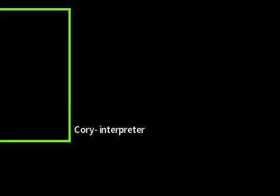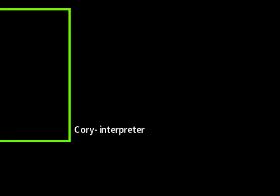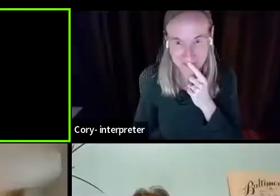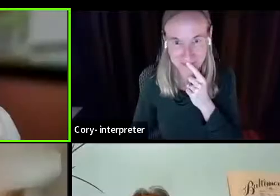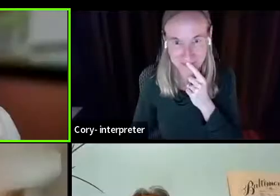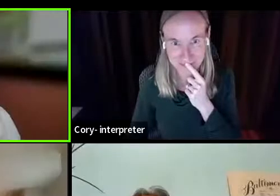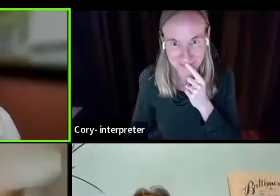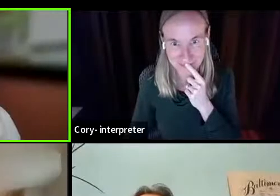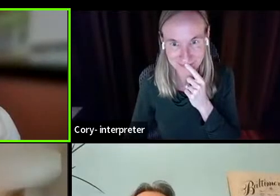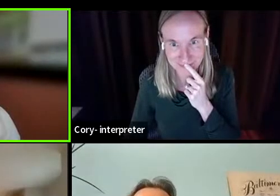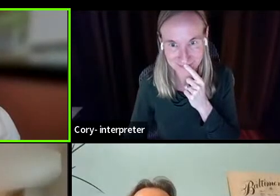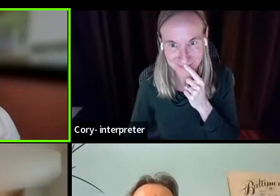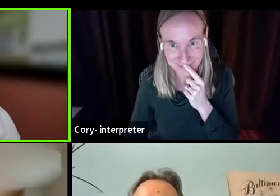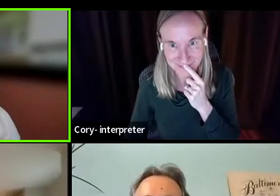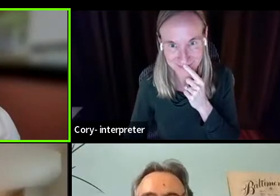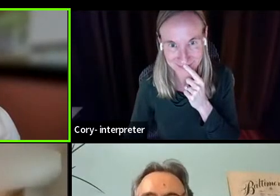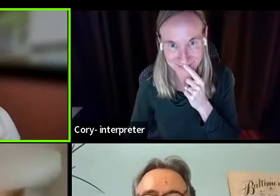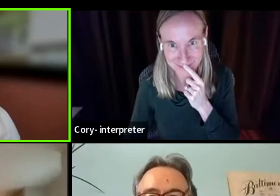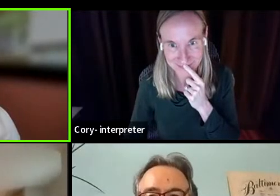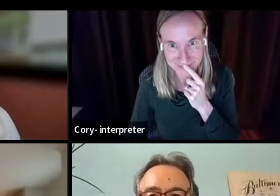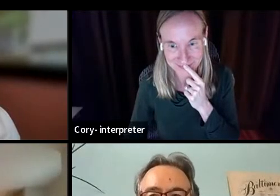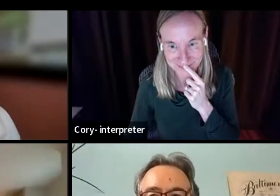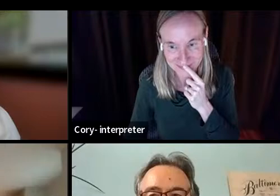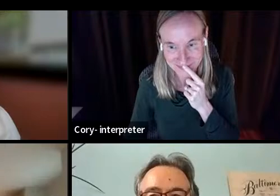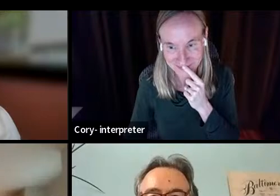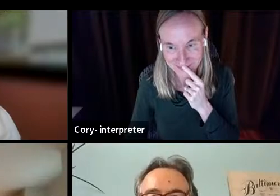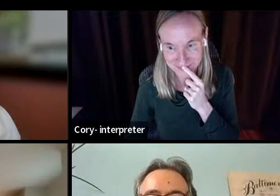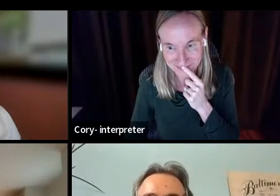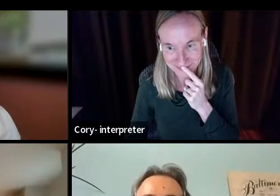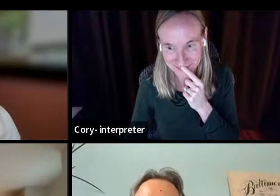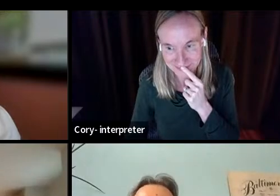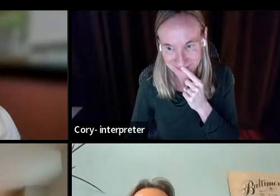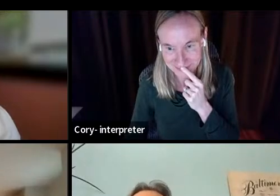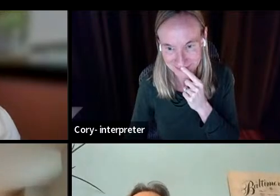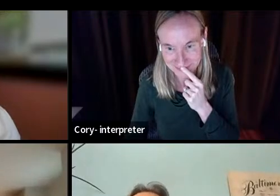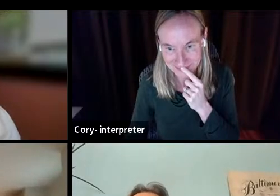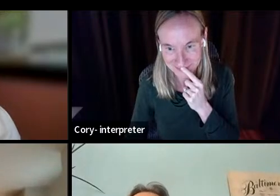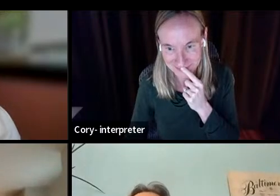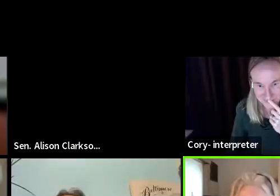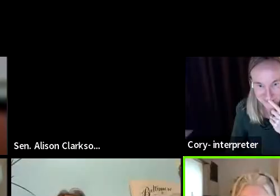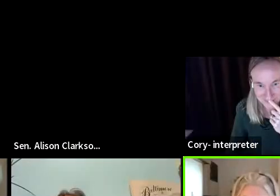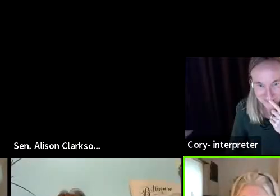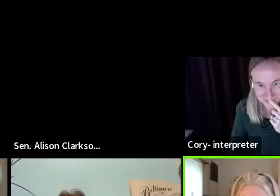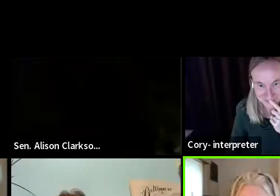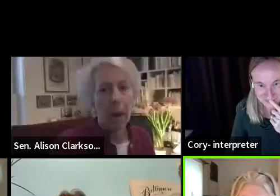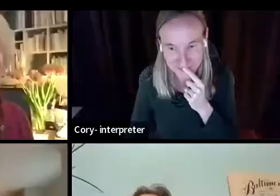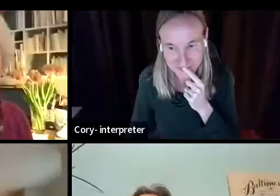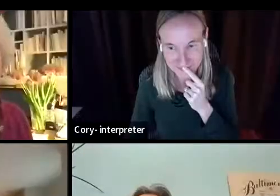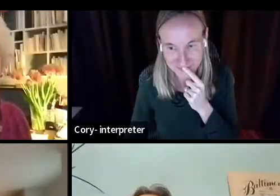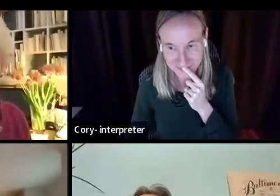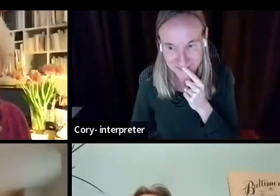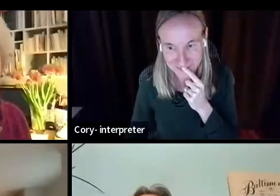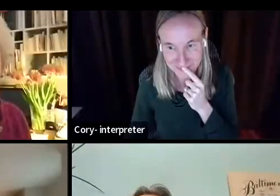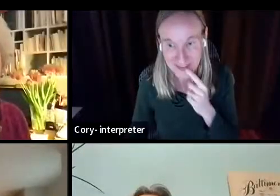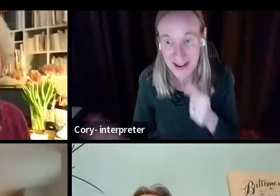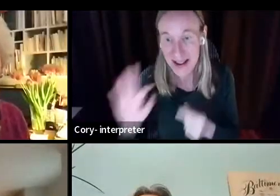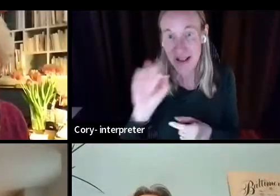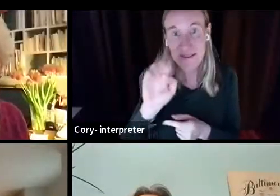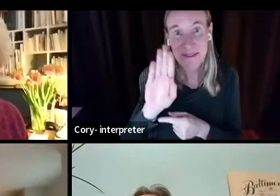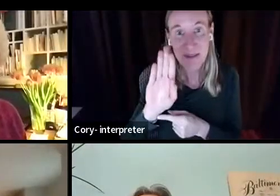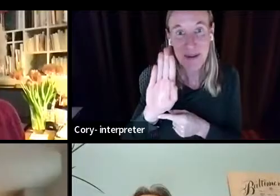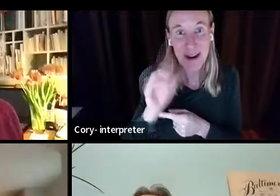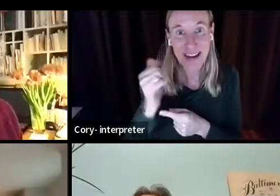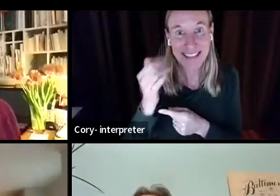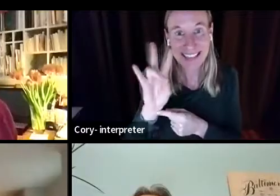two and one thank you this is it is february 17th this is senate government